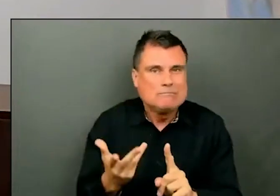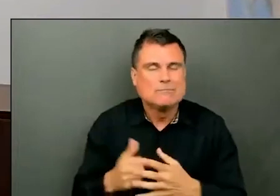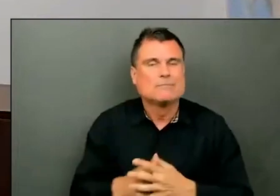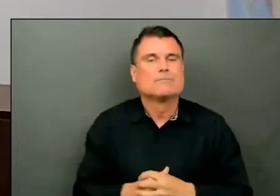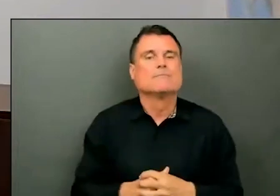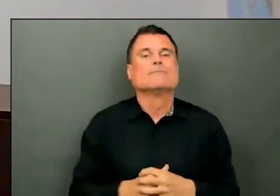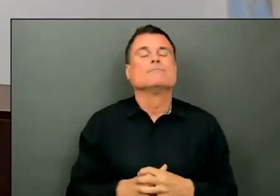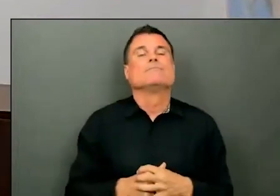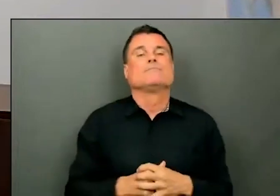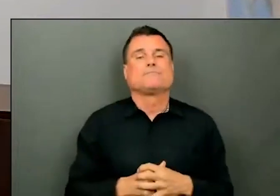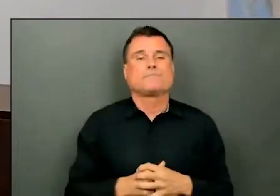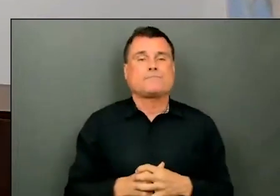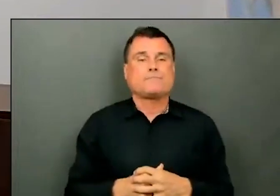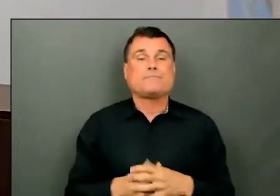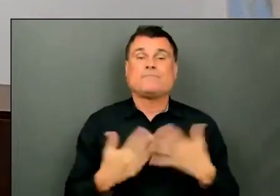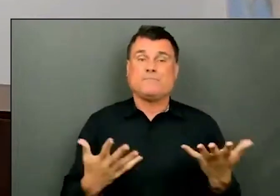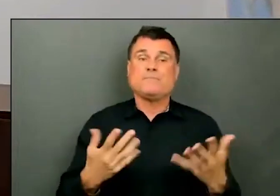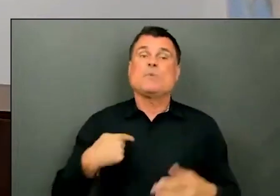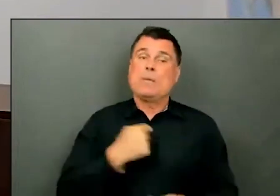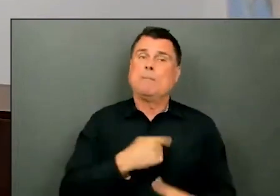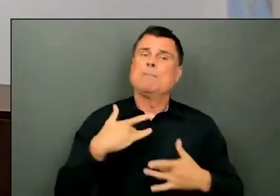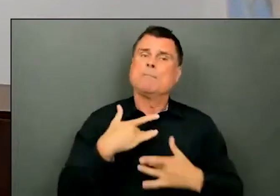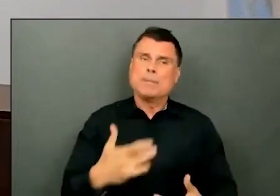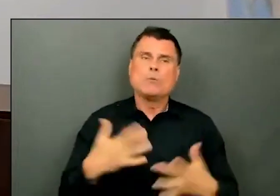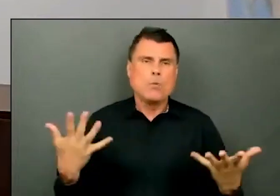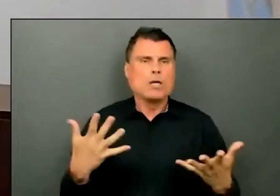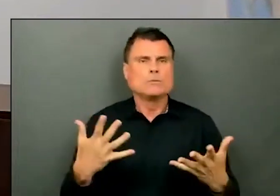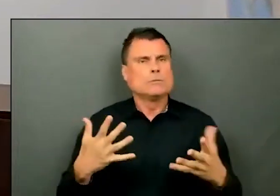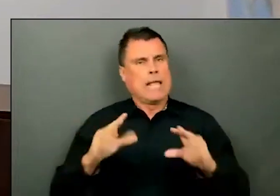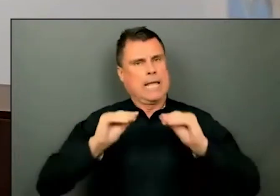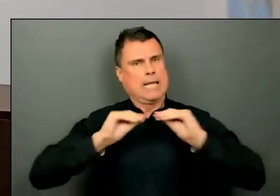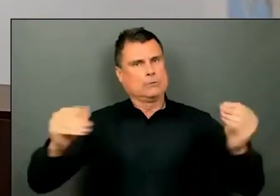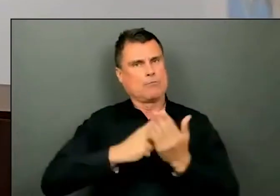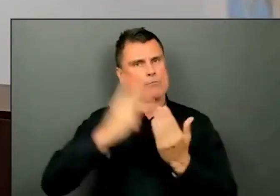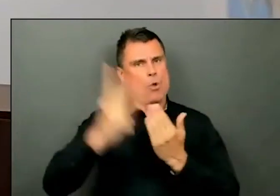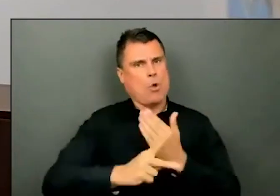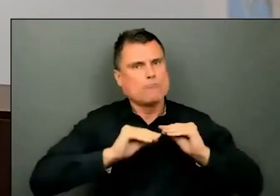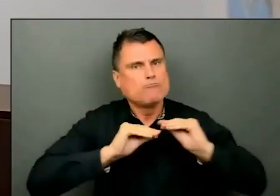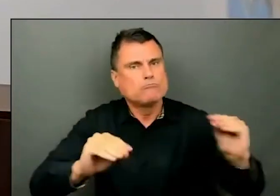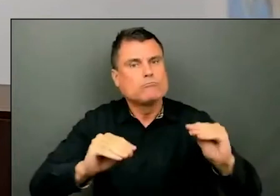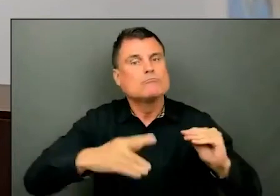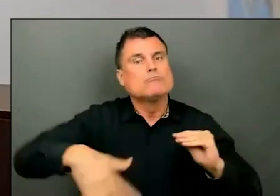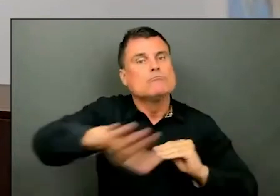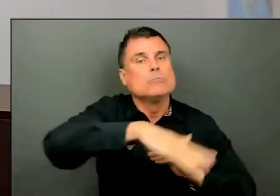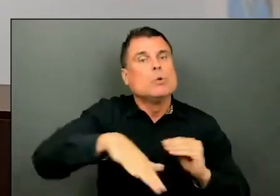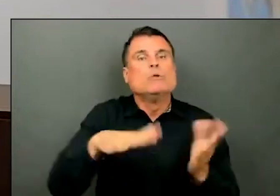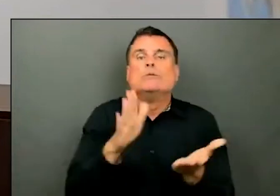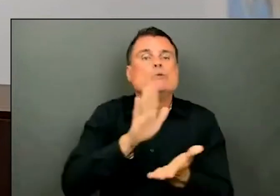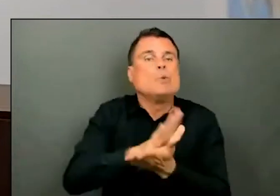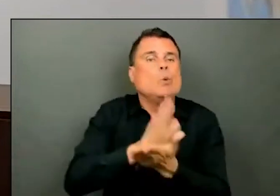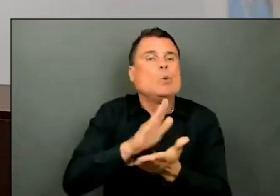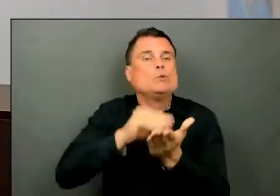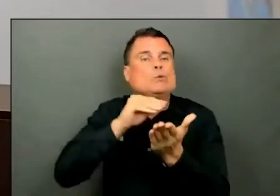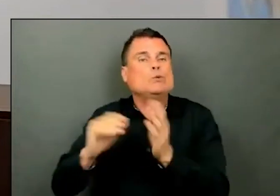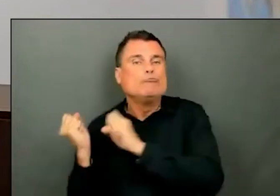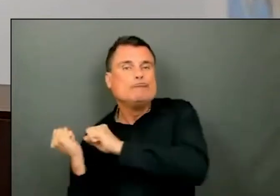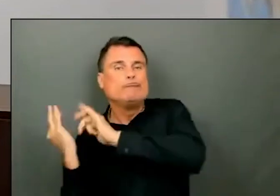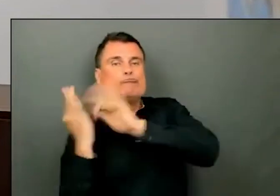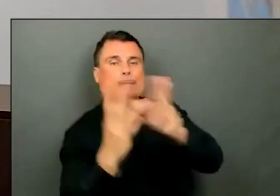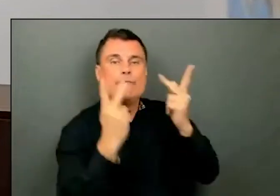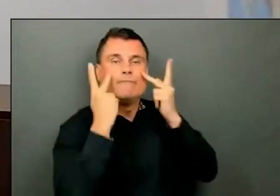also provide a lot of educational programs at the H.R. Macmillan Space Centre to school-age children, and our 2020 attendance